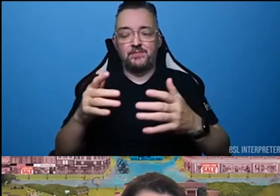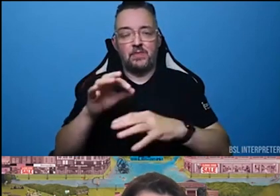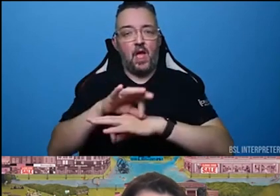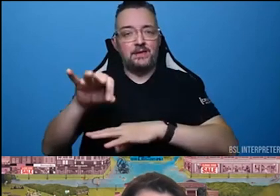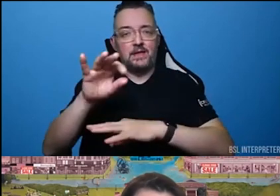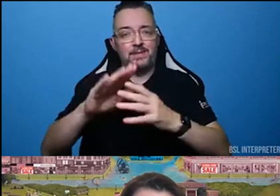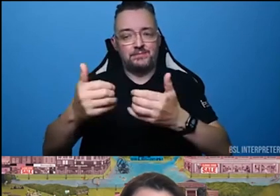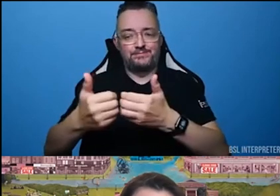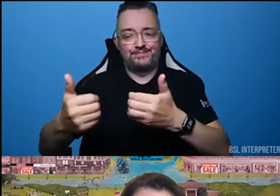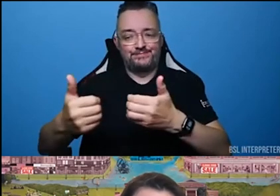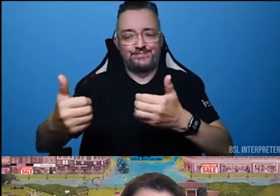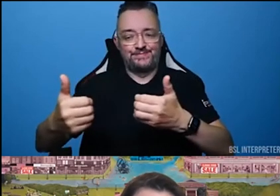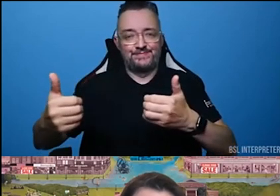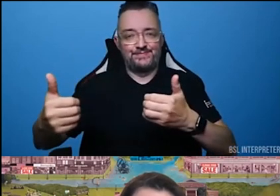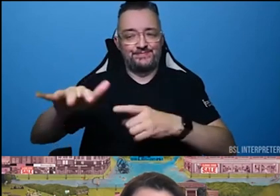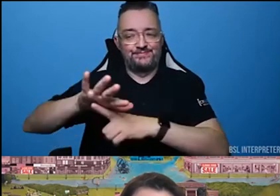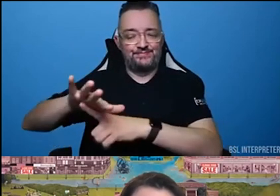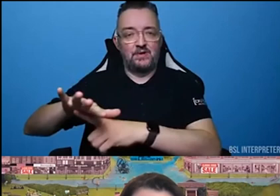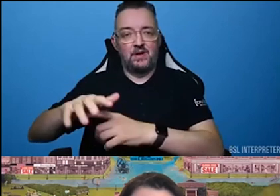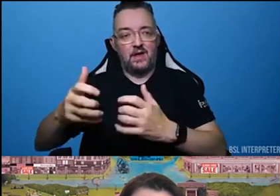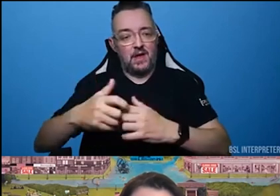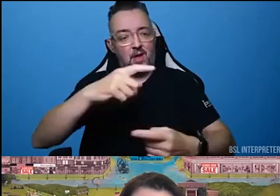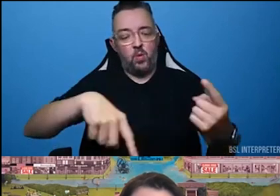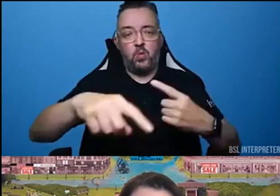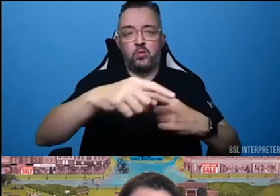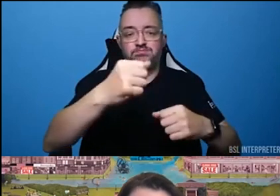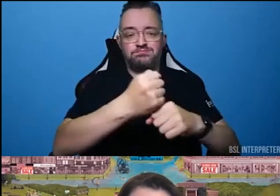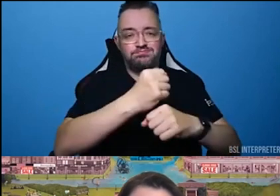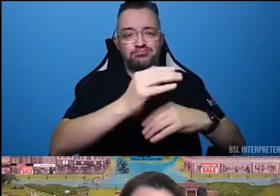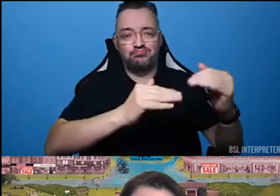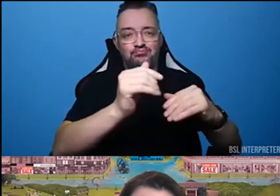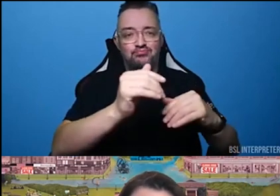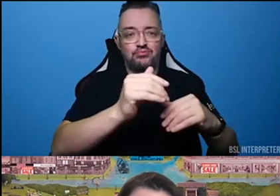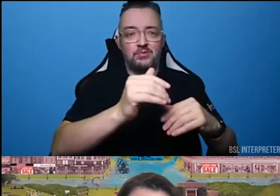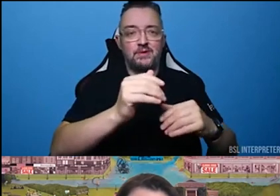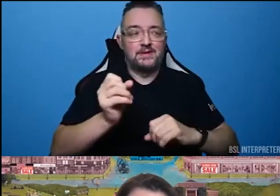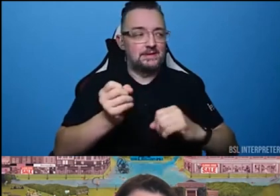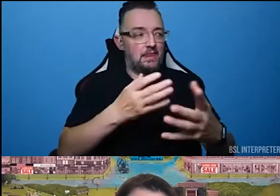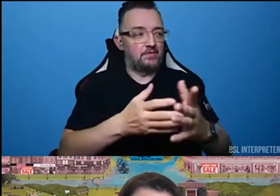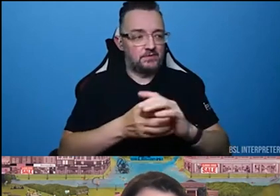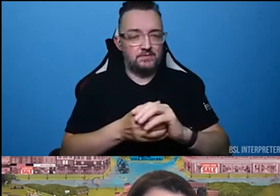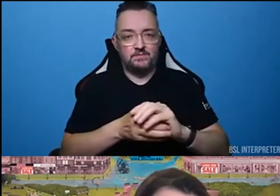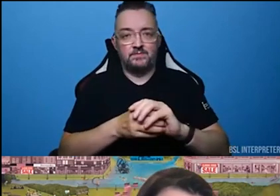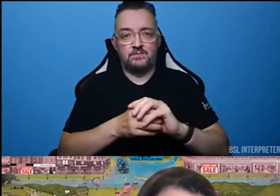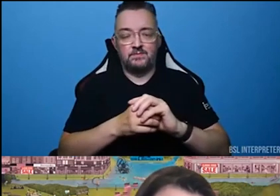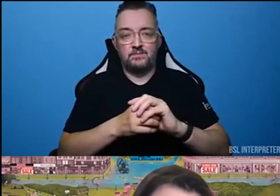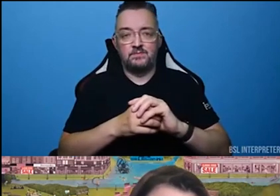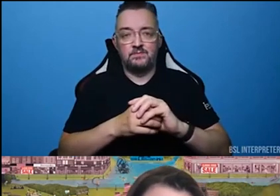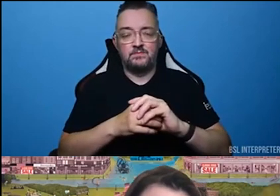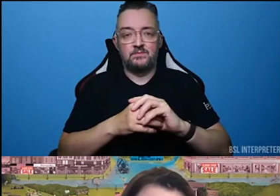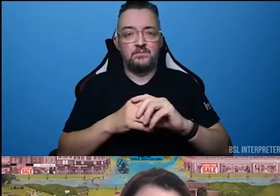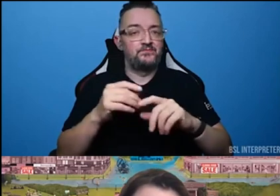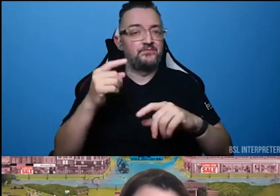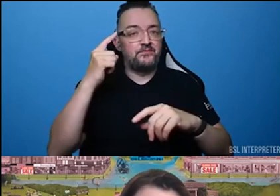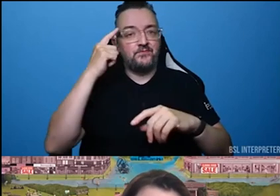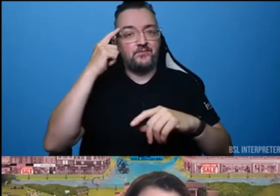process of how places are created and, and, and delivered. And I think that there's